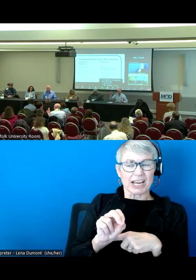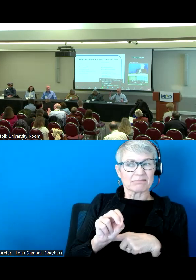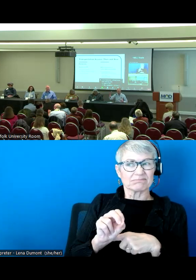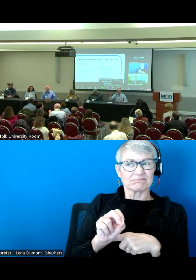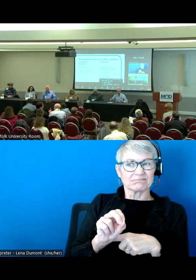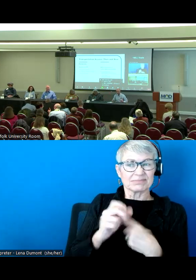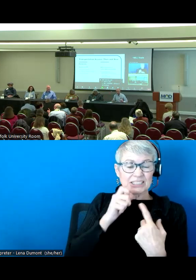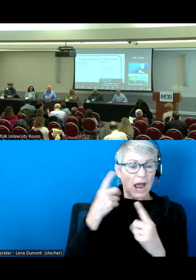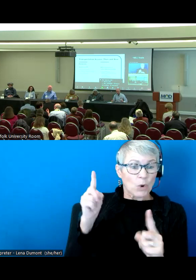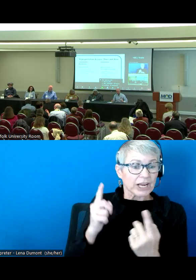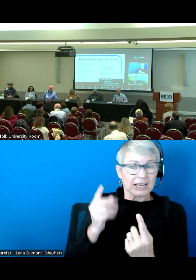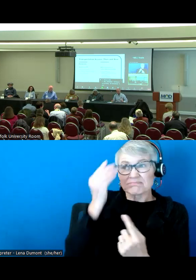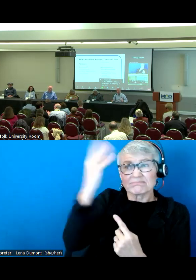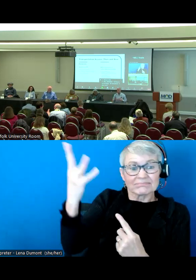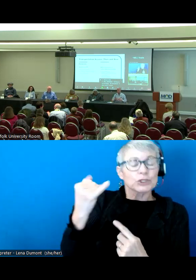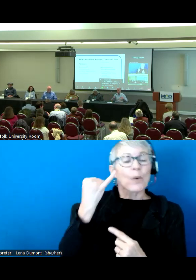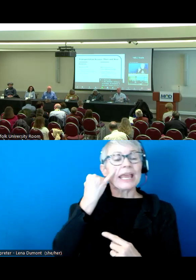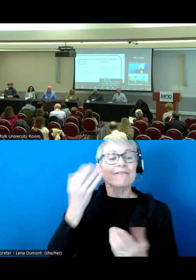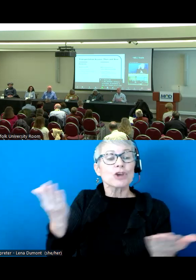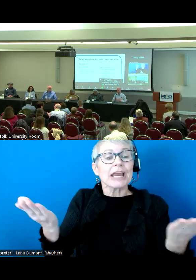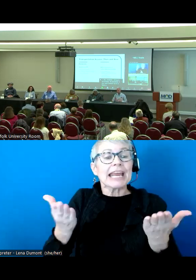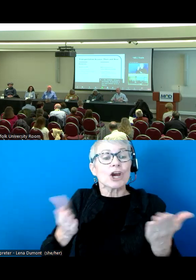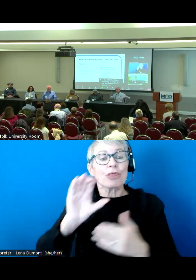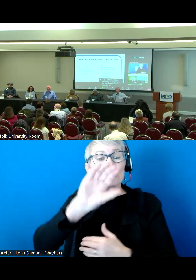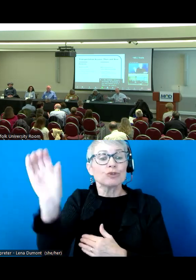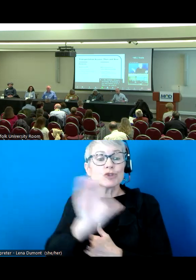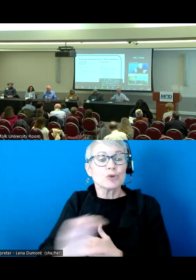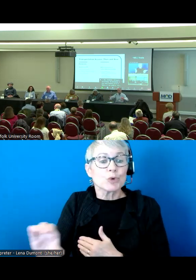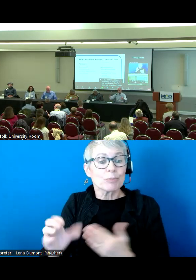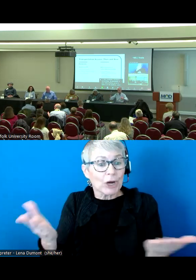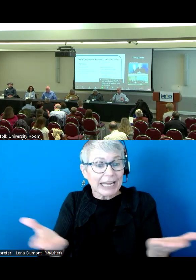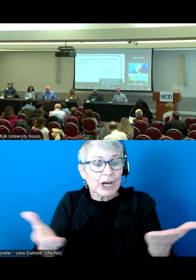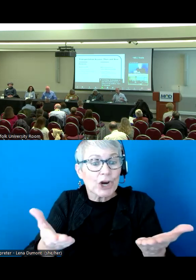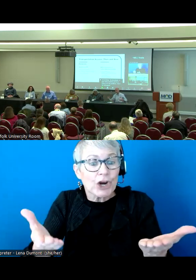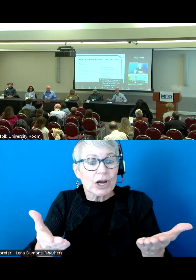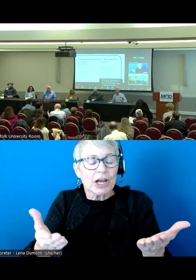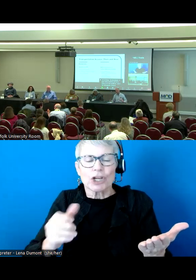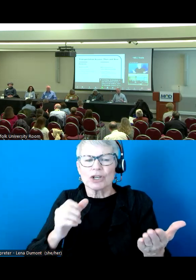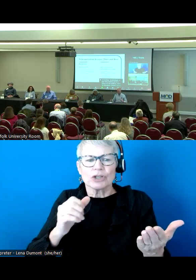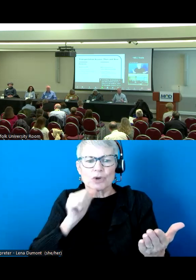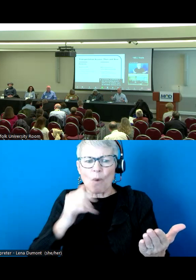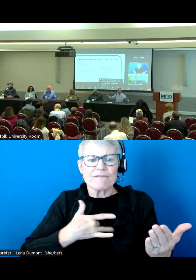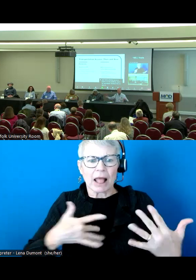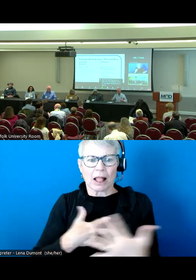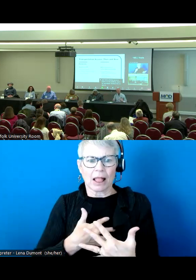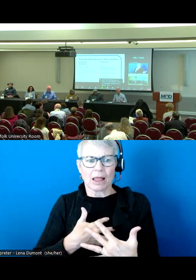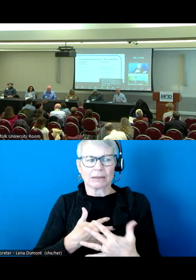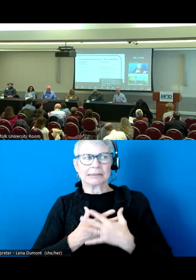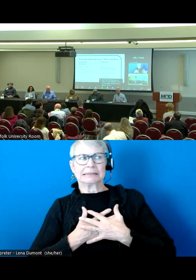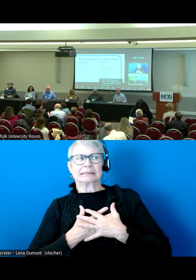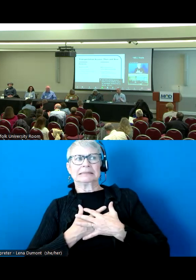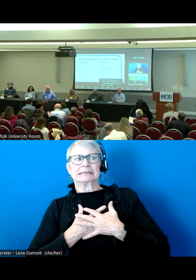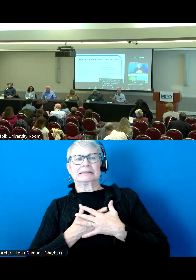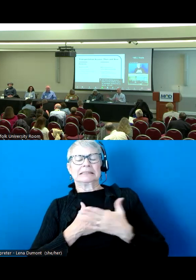on Zoom or in the audience, don't be intimidated because, oh, this was a big suit with GBLS or BCIL and these great group of